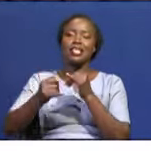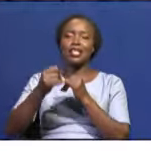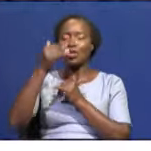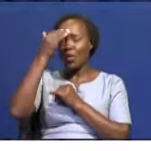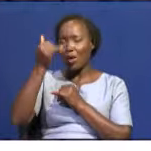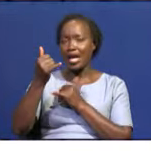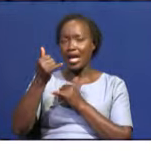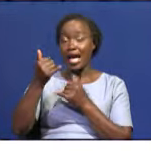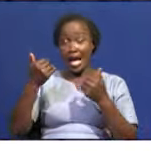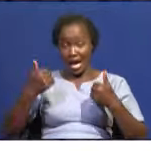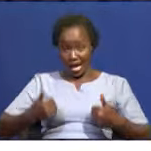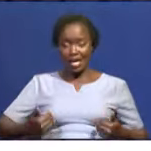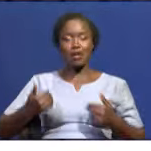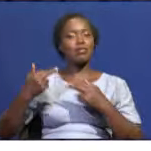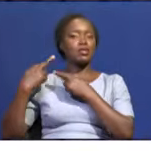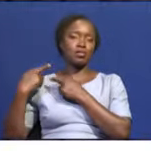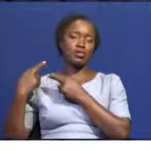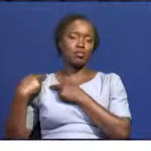because I am that responsible.